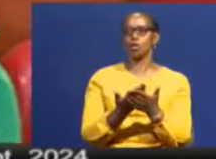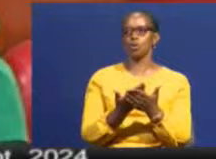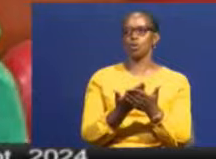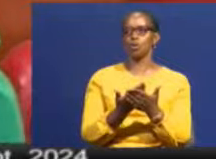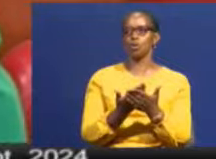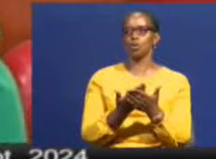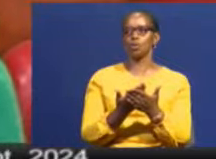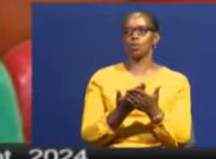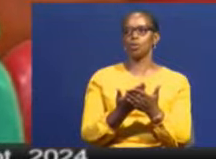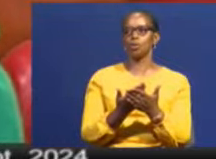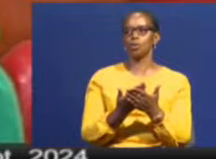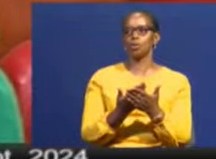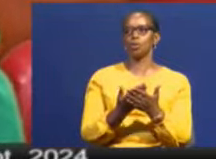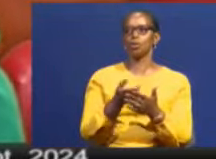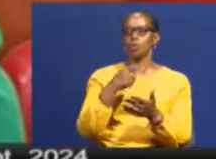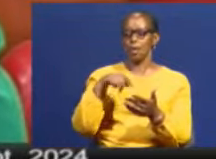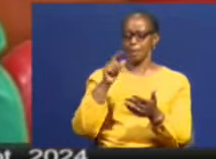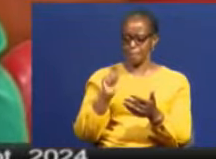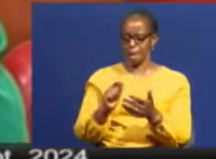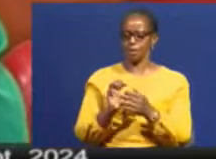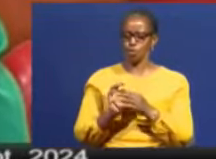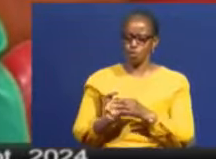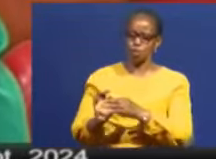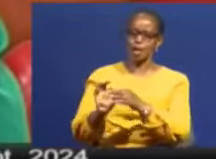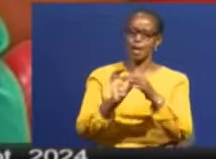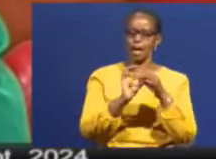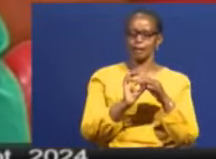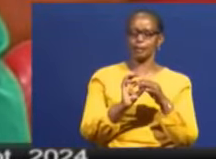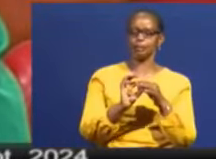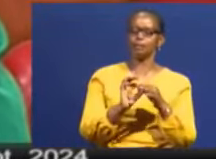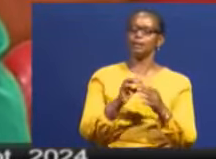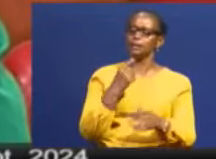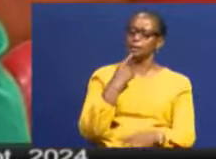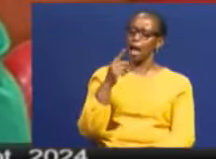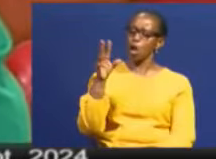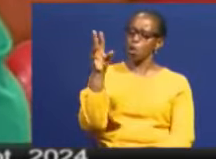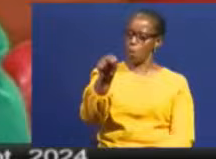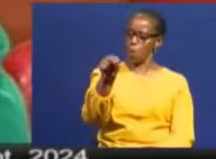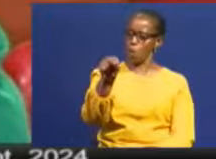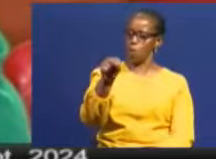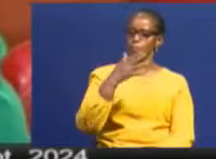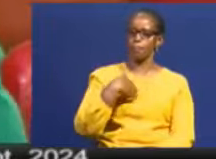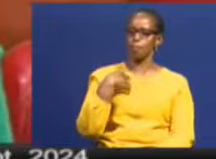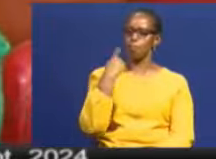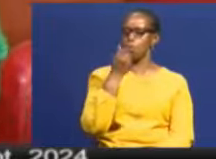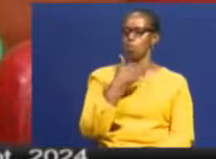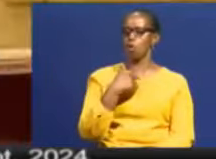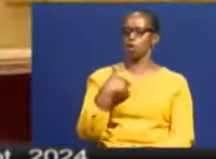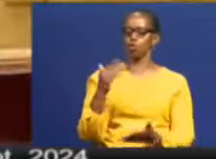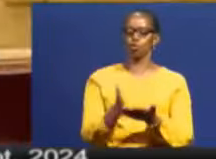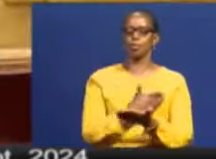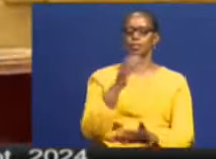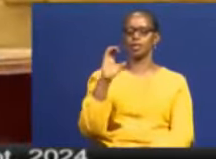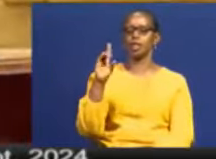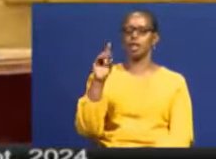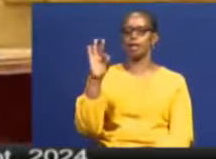is for us to unite and say no to whoever is against our development matters. Thank you.